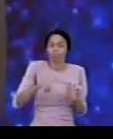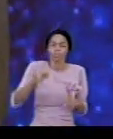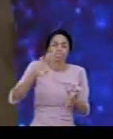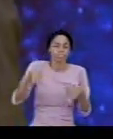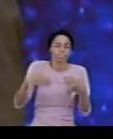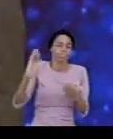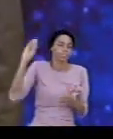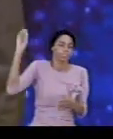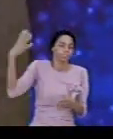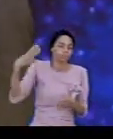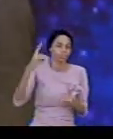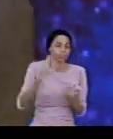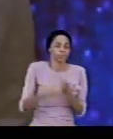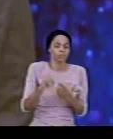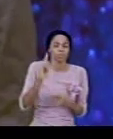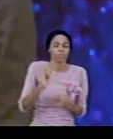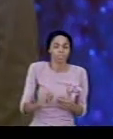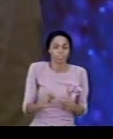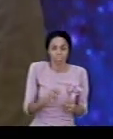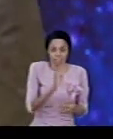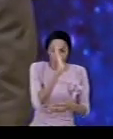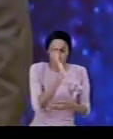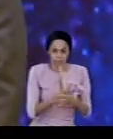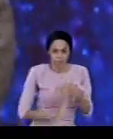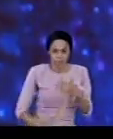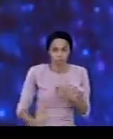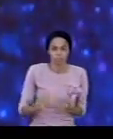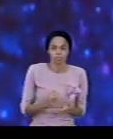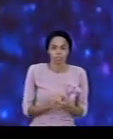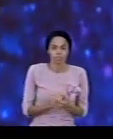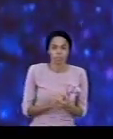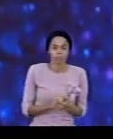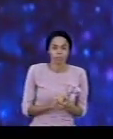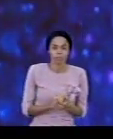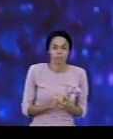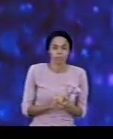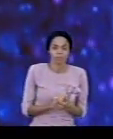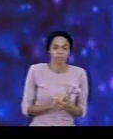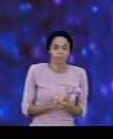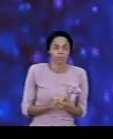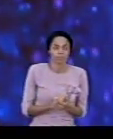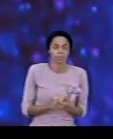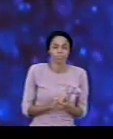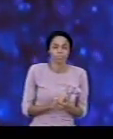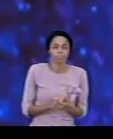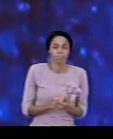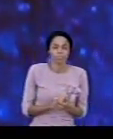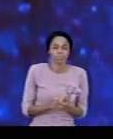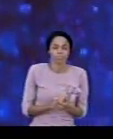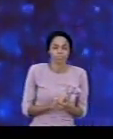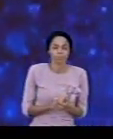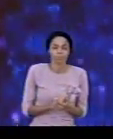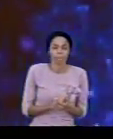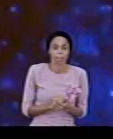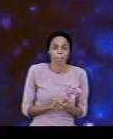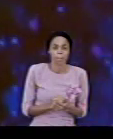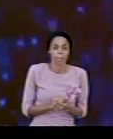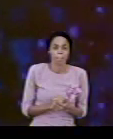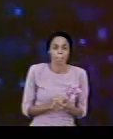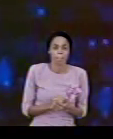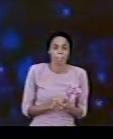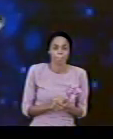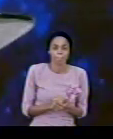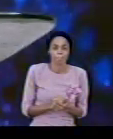the humble. Thou hast rebuked the proud that are cursed, which do err